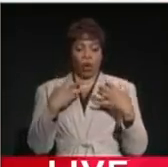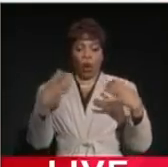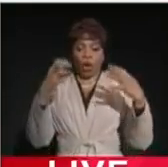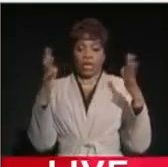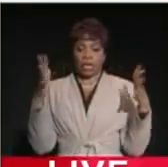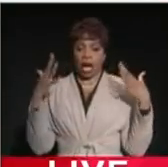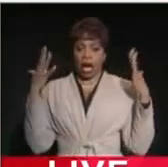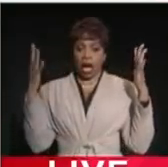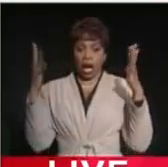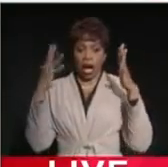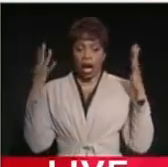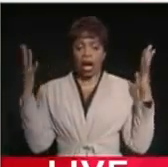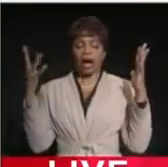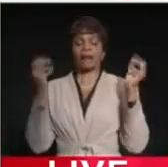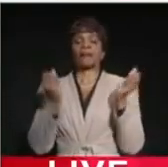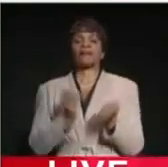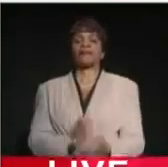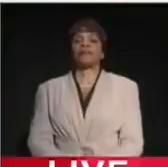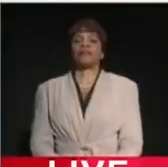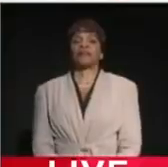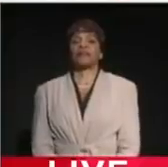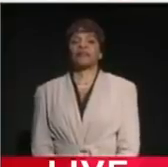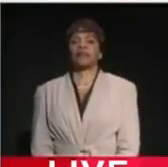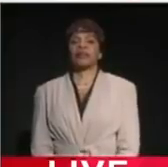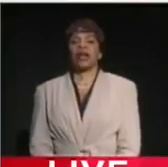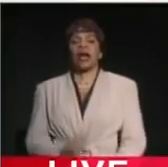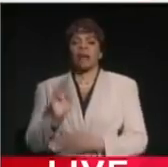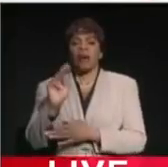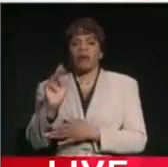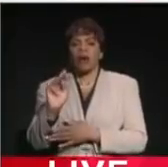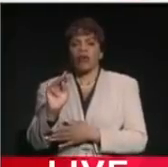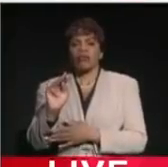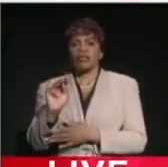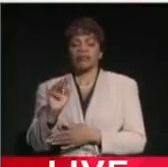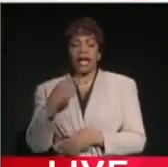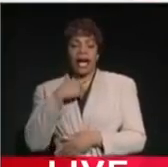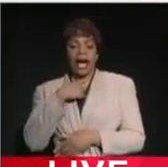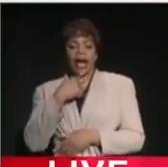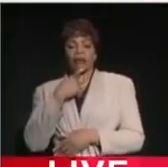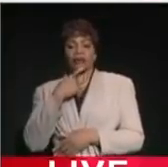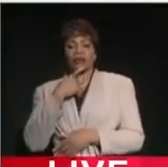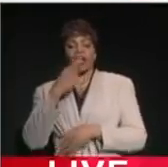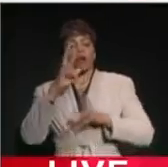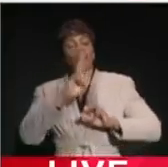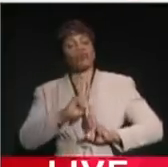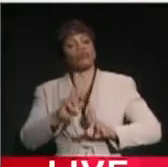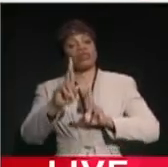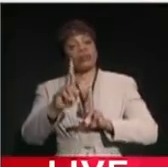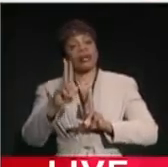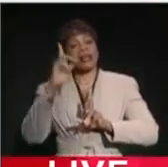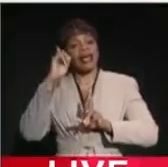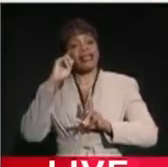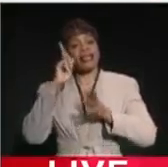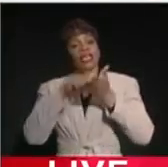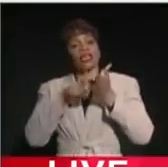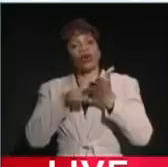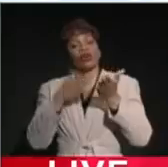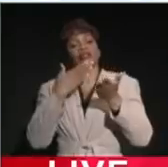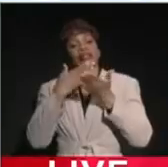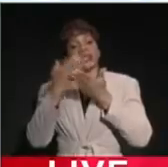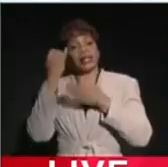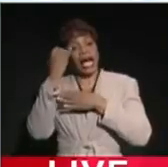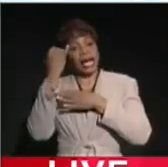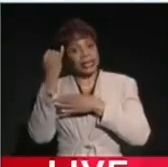what is your plan? Mr. Murphy, what is your plan? Well, sir, I would say with all due respect, I think an audit's a good idea too, by the